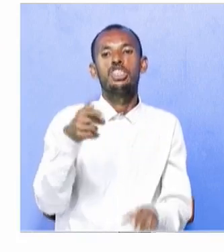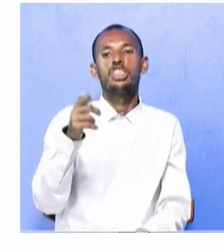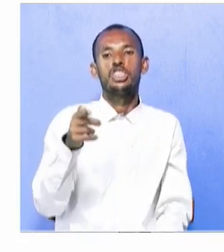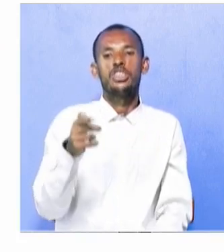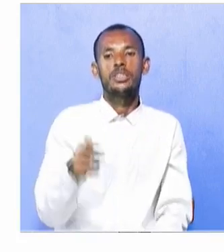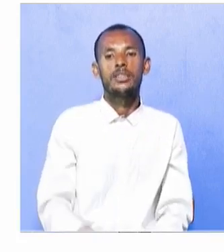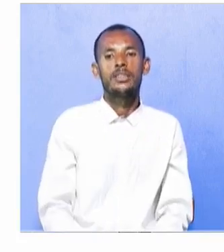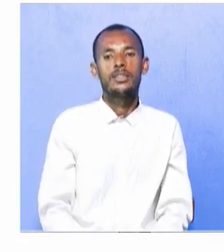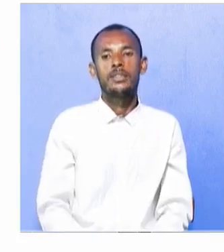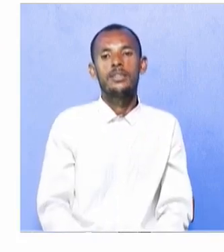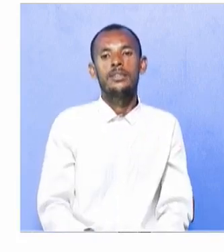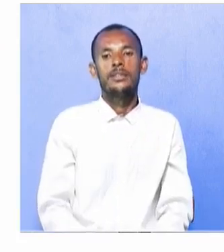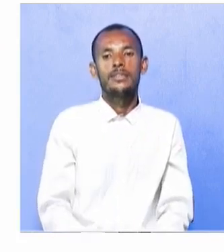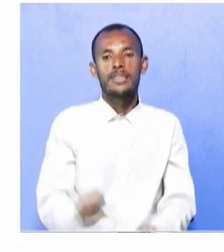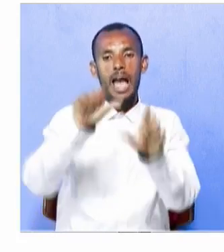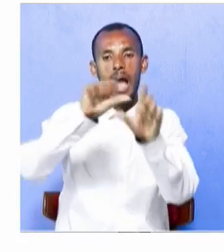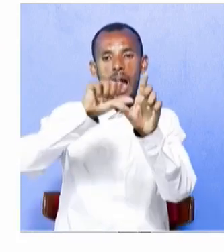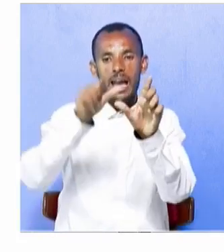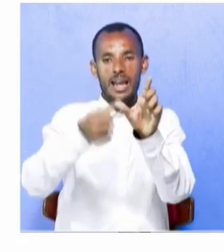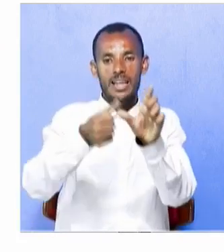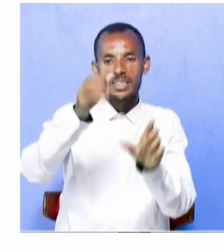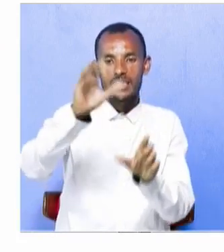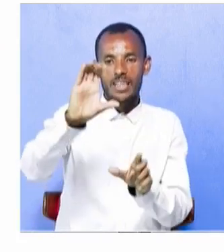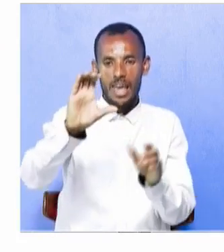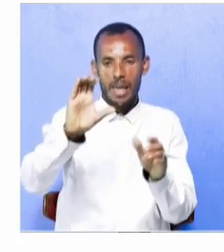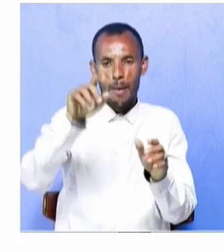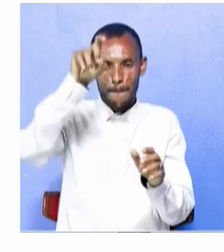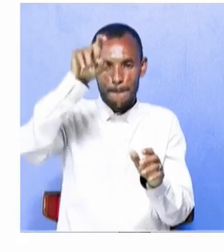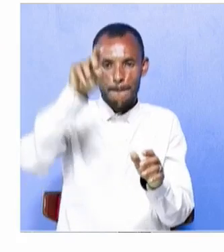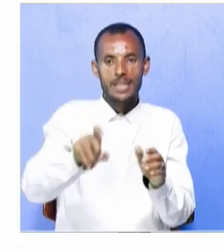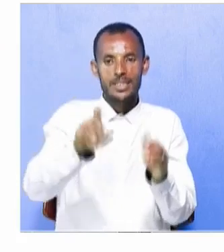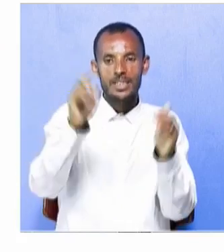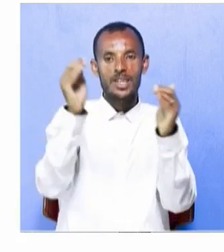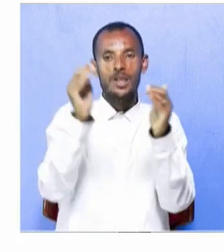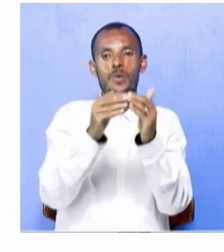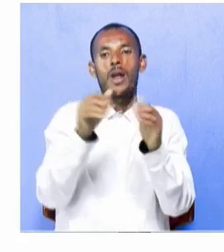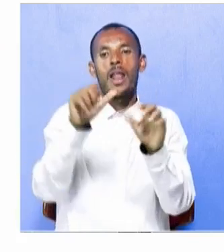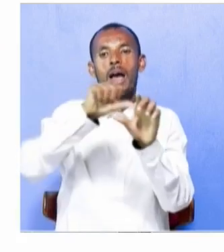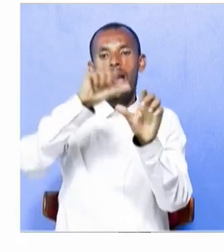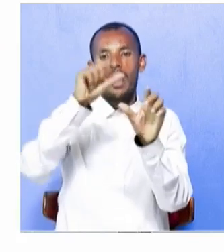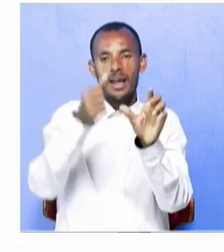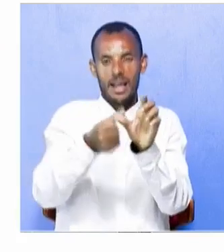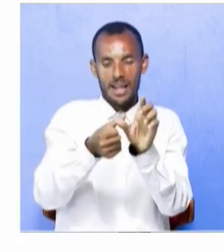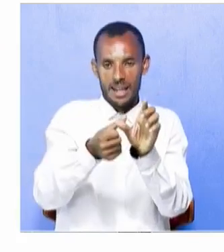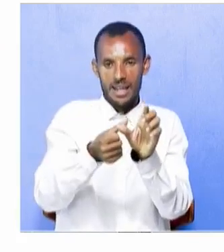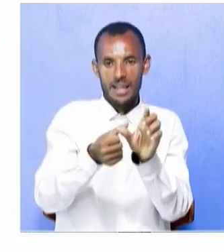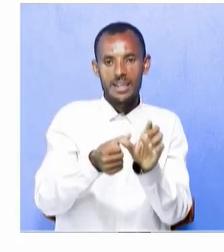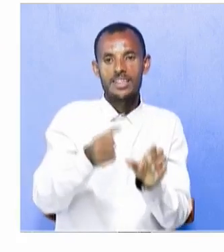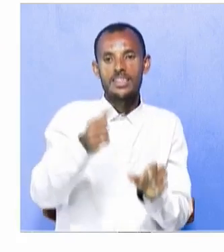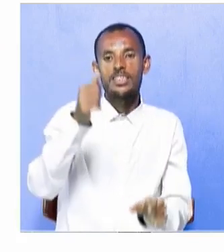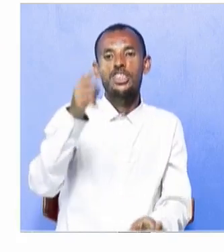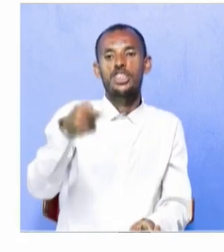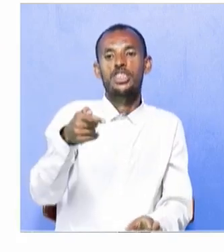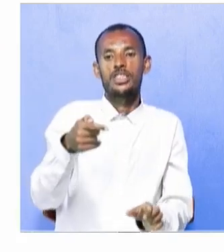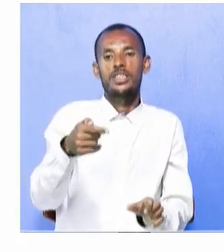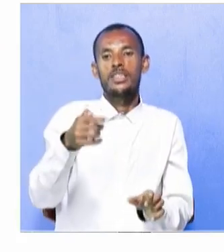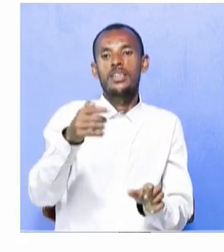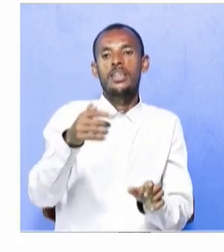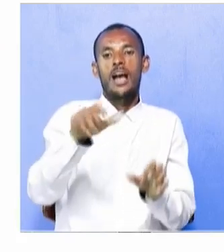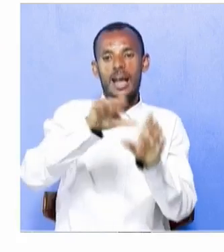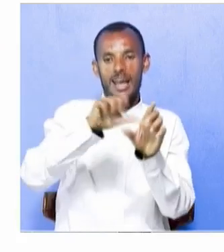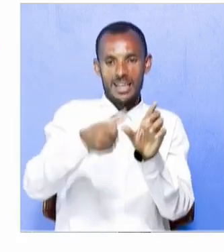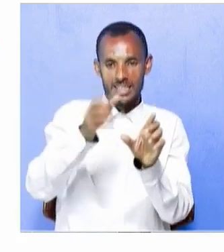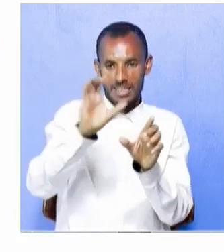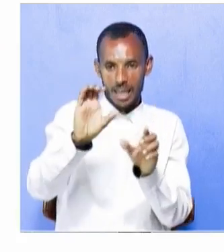okay? So angle C must be congruent to angle G. Angle C must be congruent